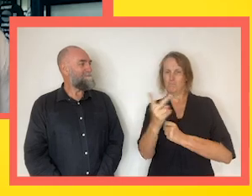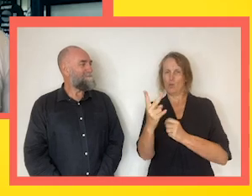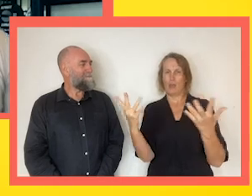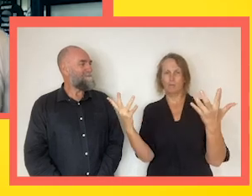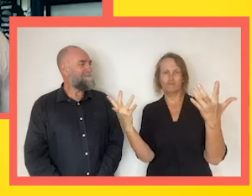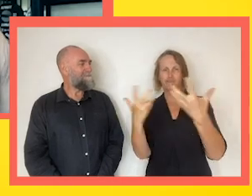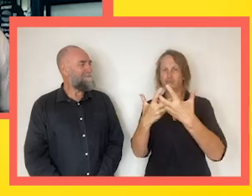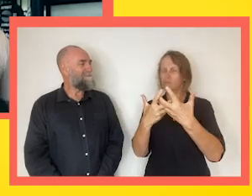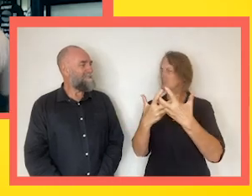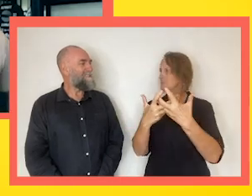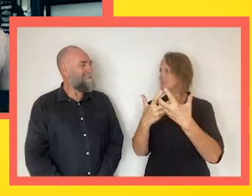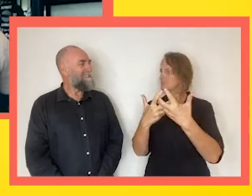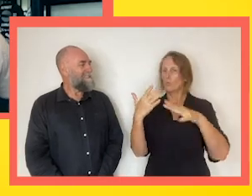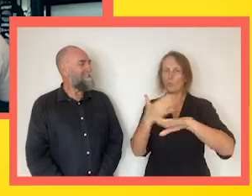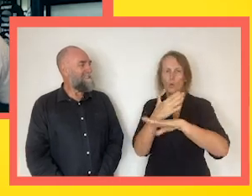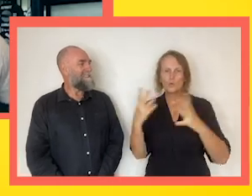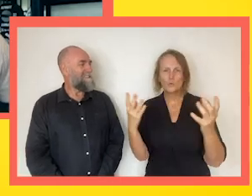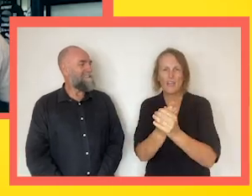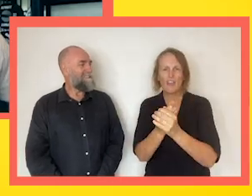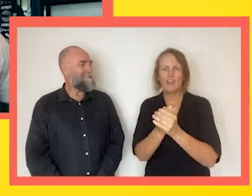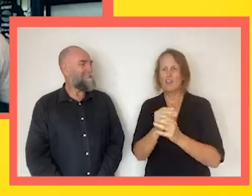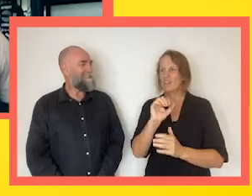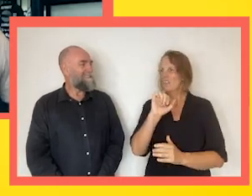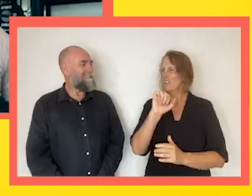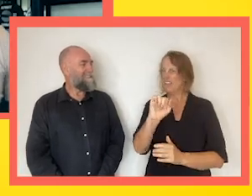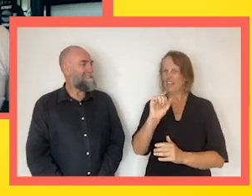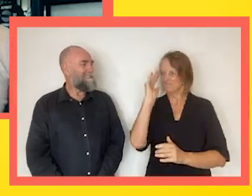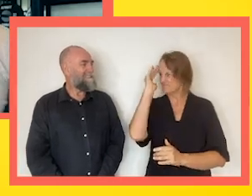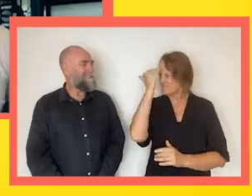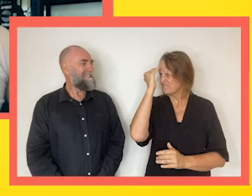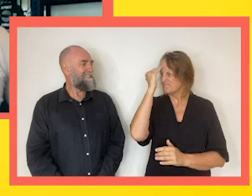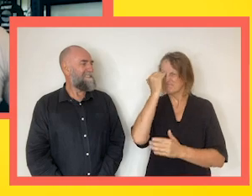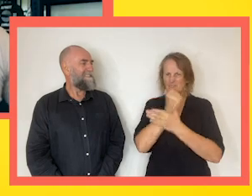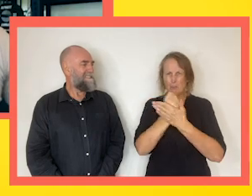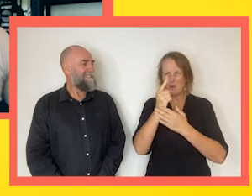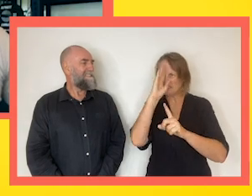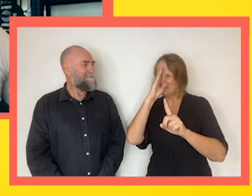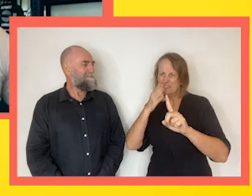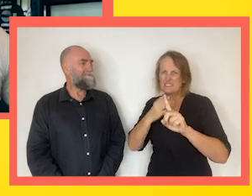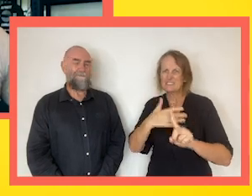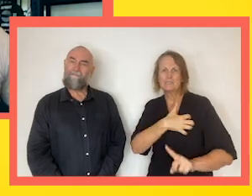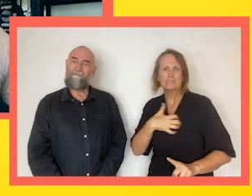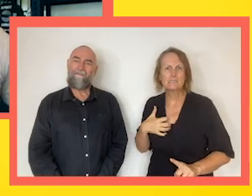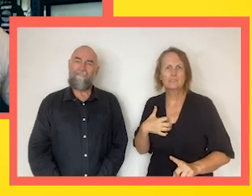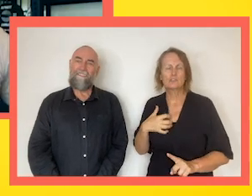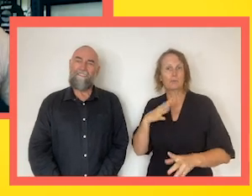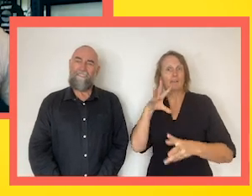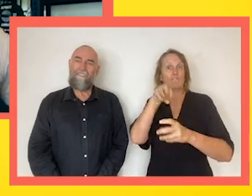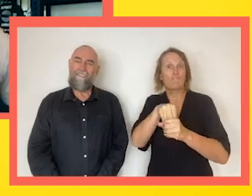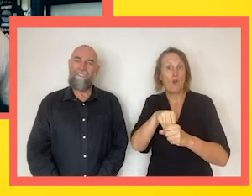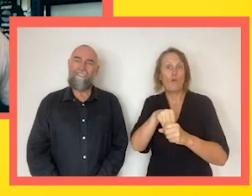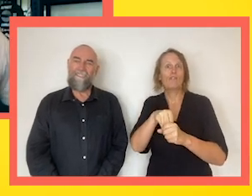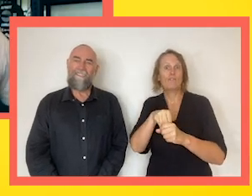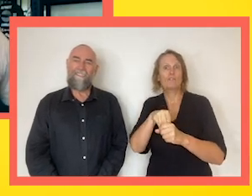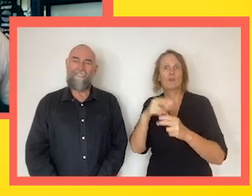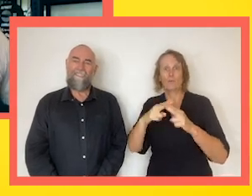so well together. They're sacrificing so much in their world for, I guess, the chance to participate